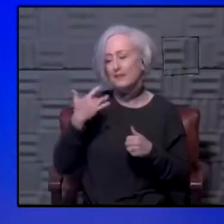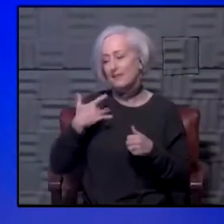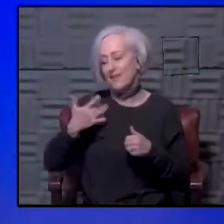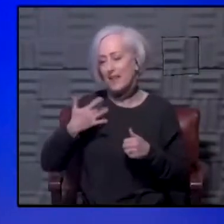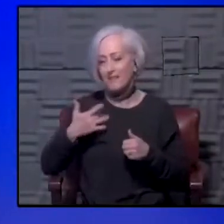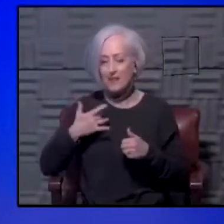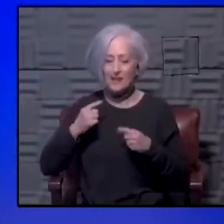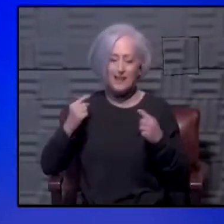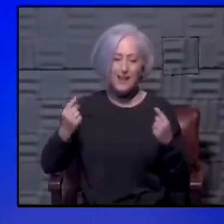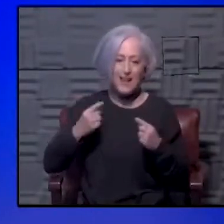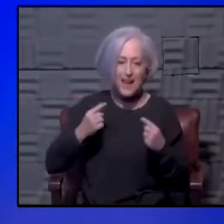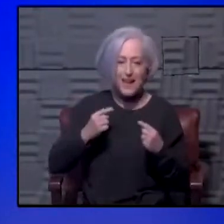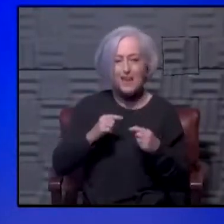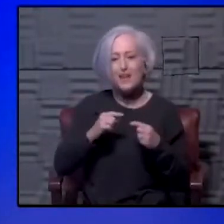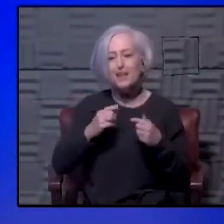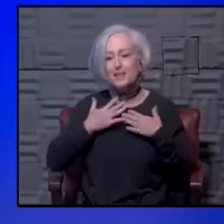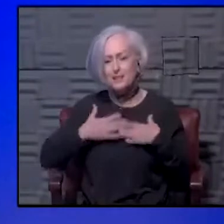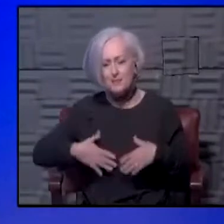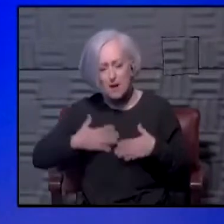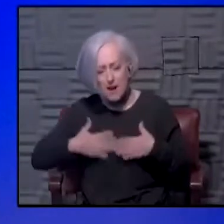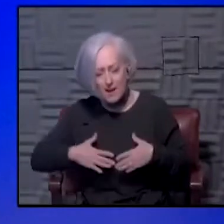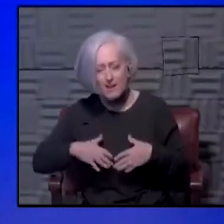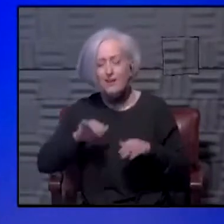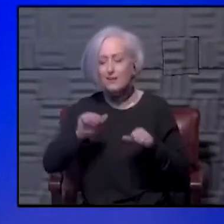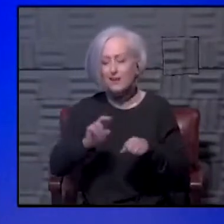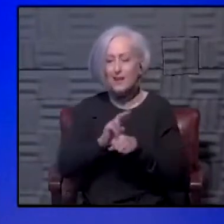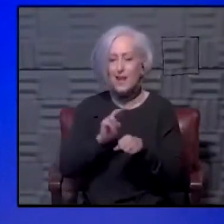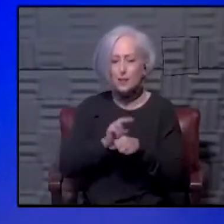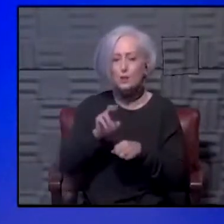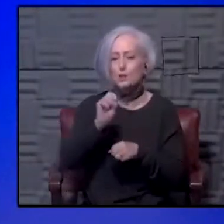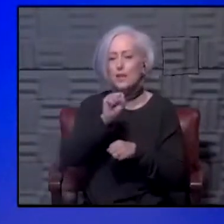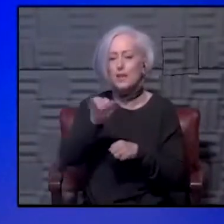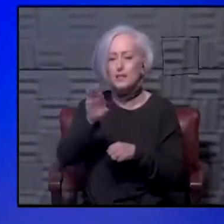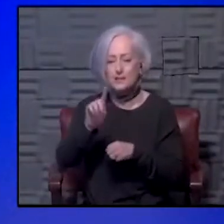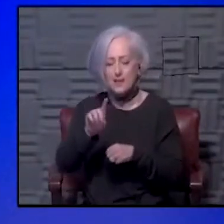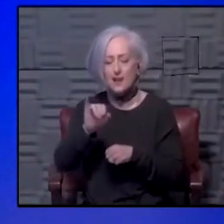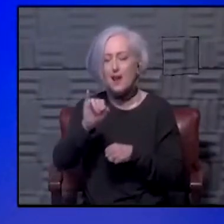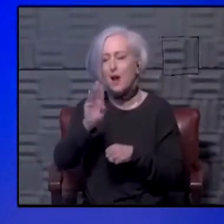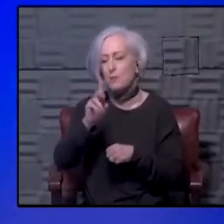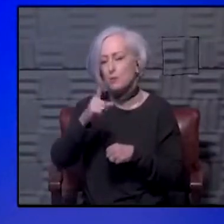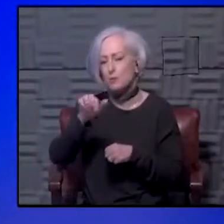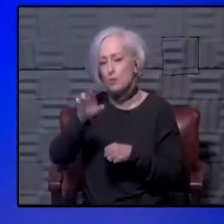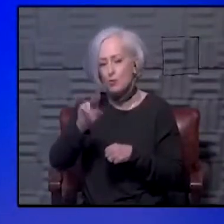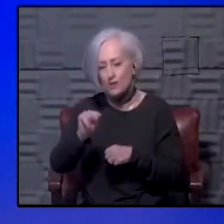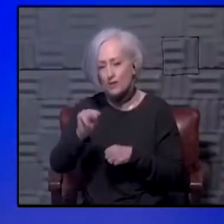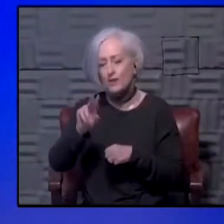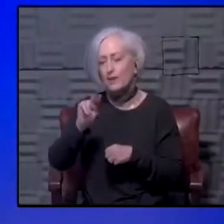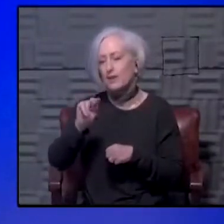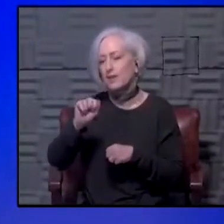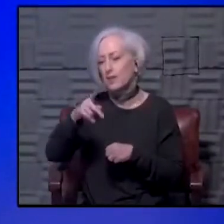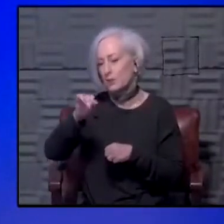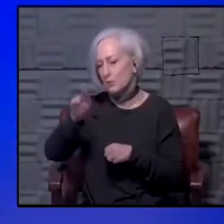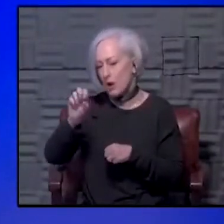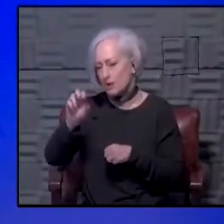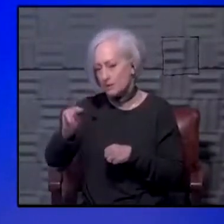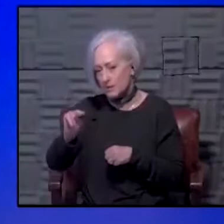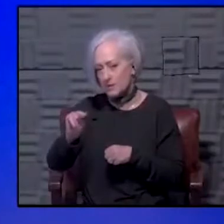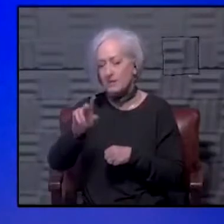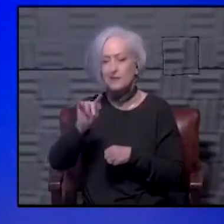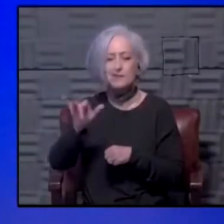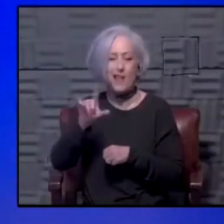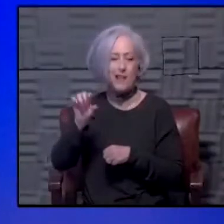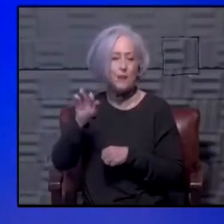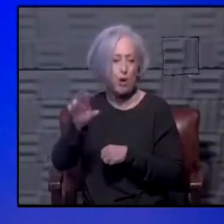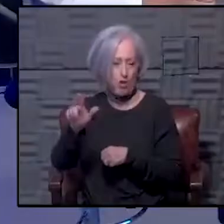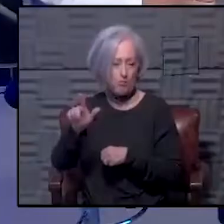take Tylenol or other NSAIDs like ibuprofen or naproxen. Those are really the specific medications. Yeah, and